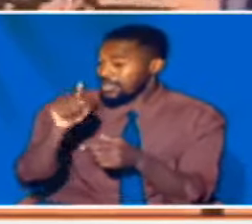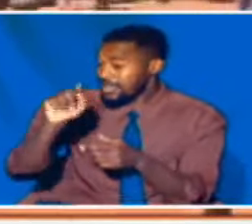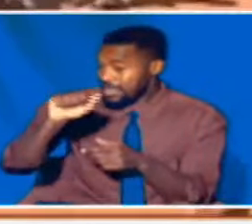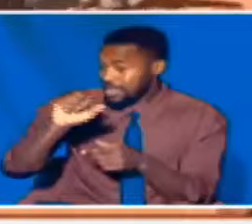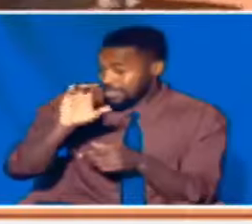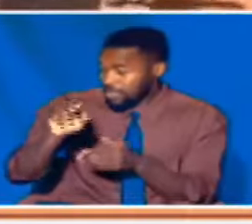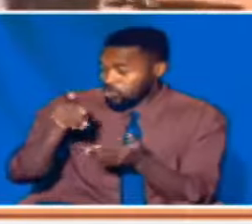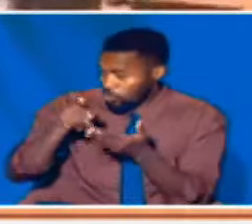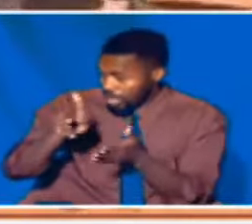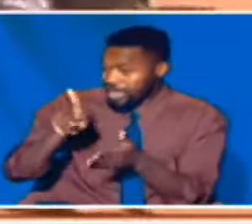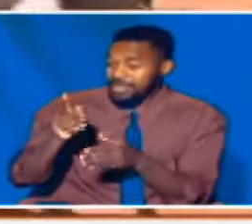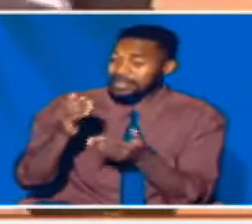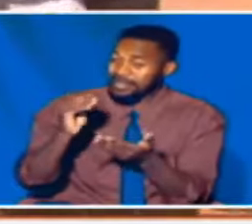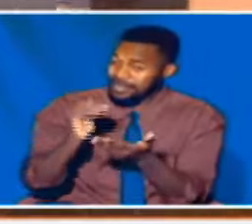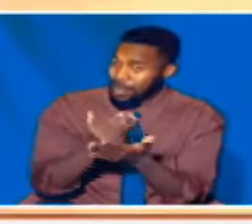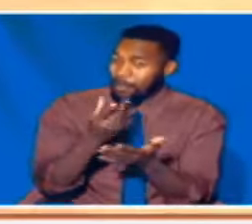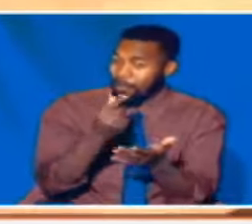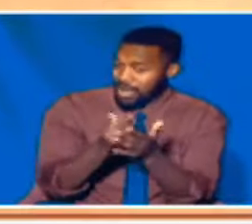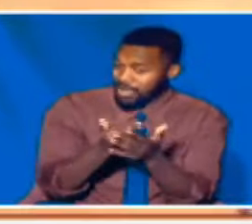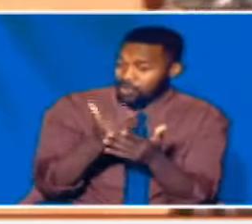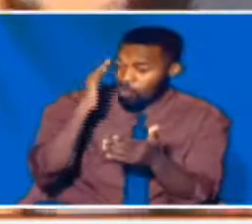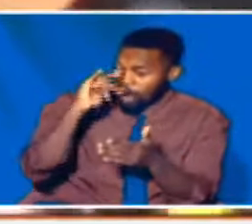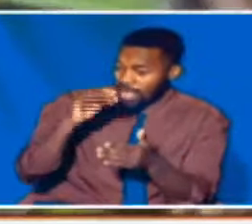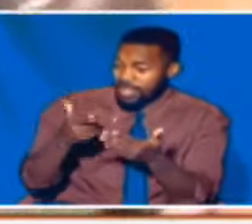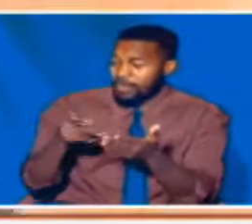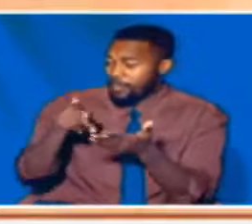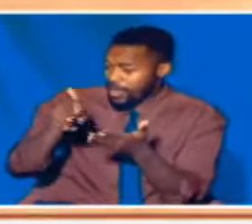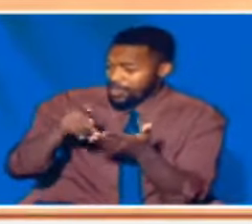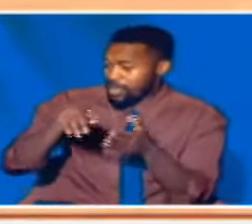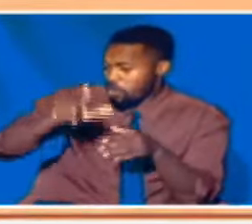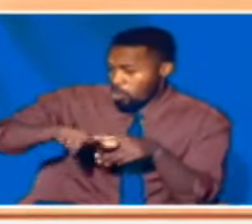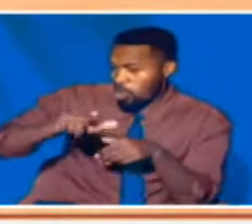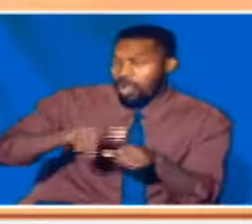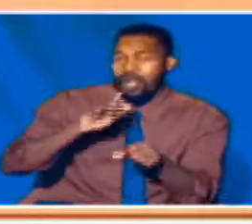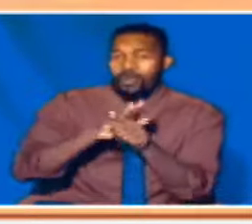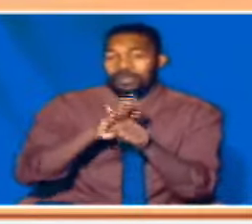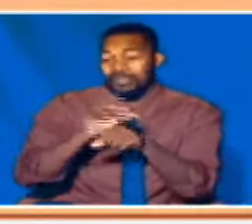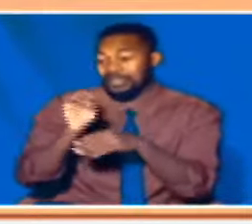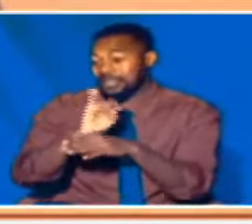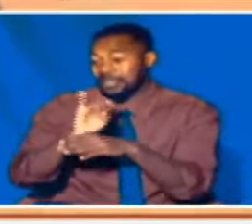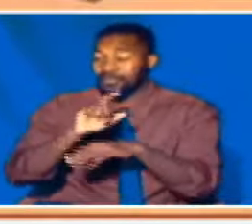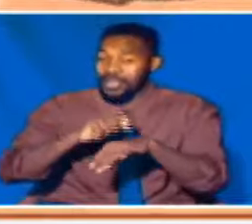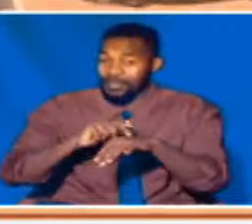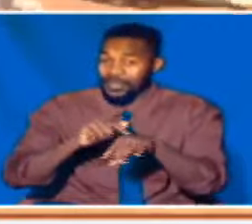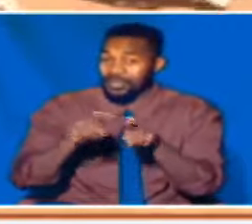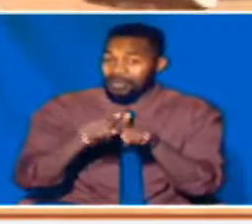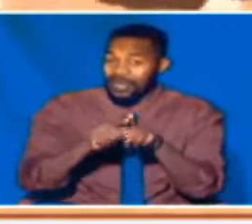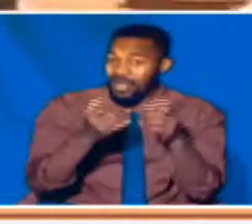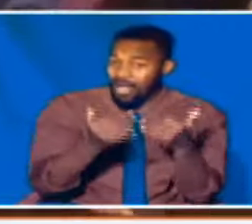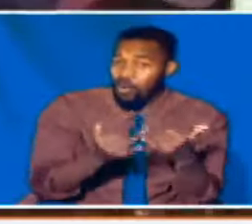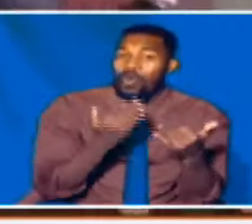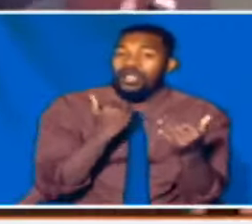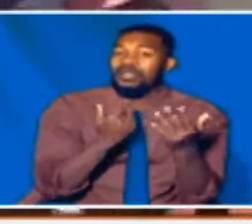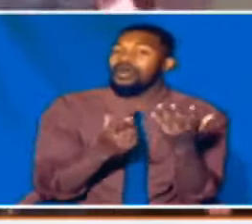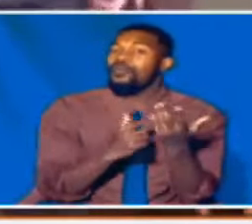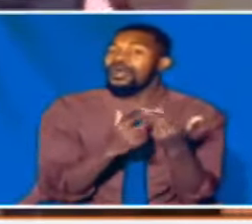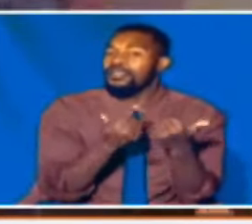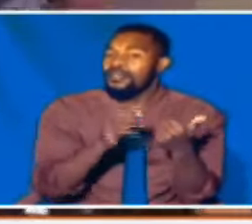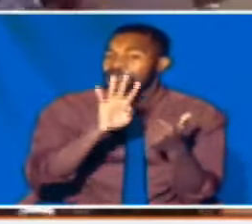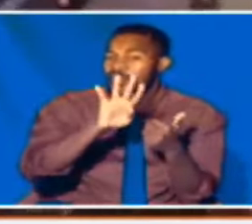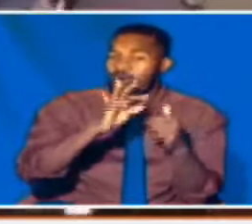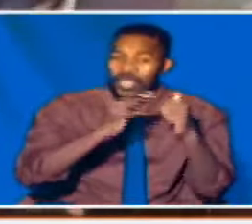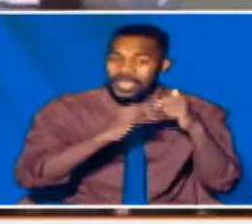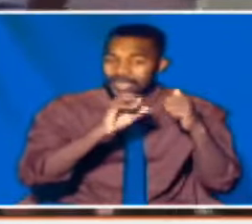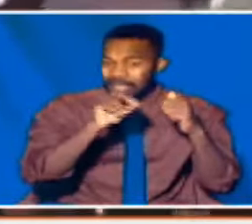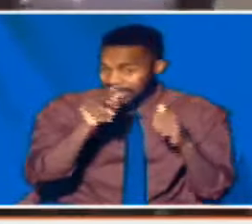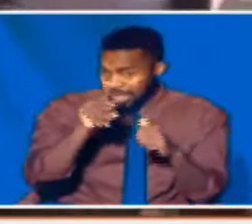them below the stipulated minimum wage during their internship period. They're seeking a payout of 480,000 as redress